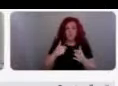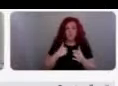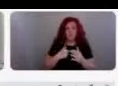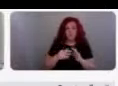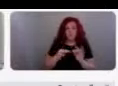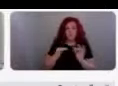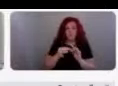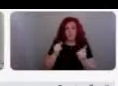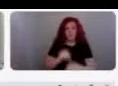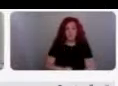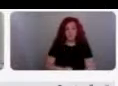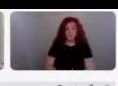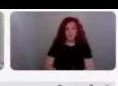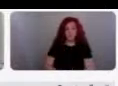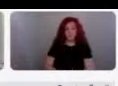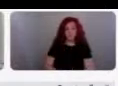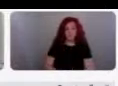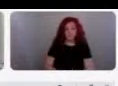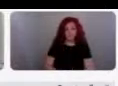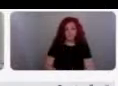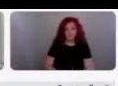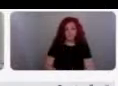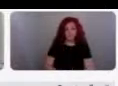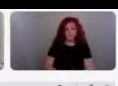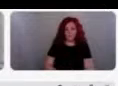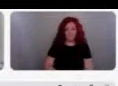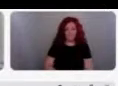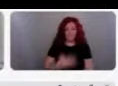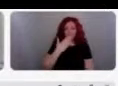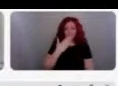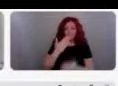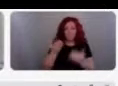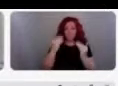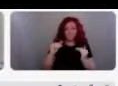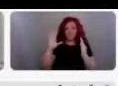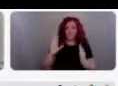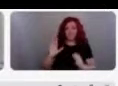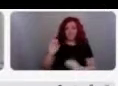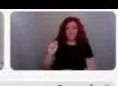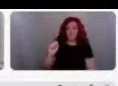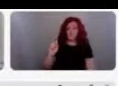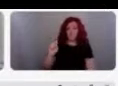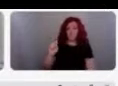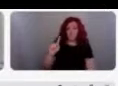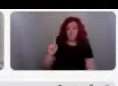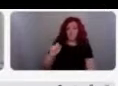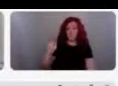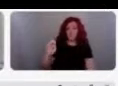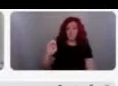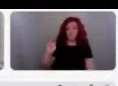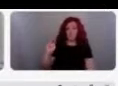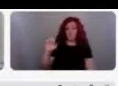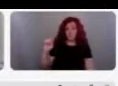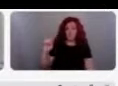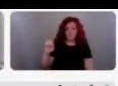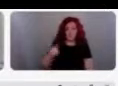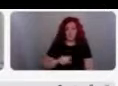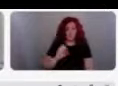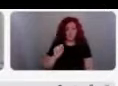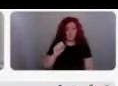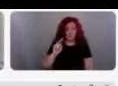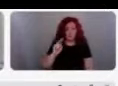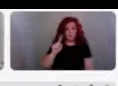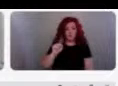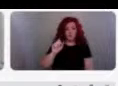today thank you the next speaker is suzanne mead suzanne can you hear us